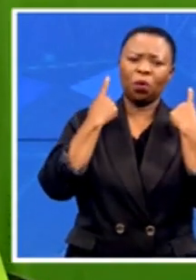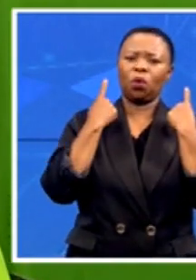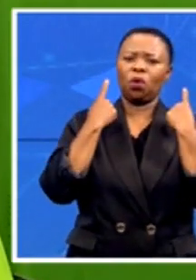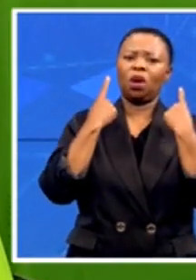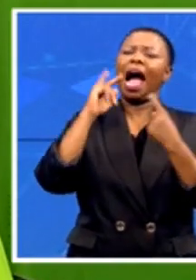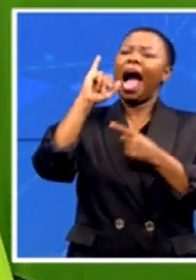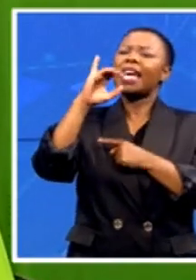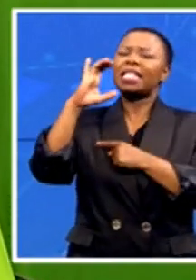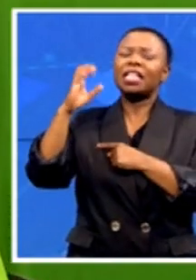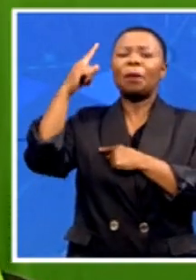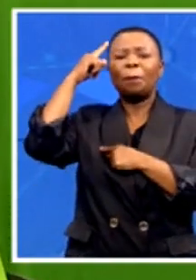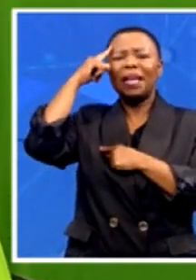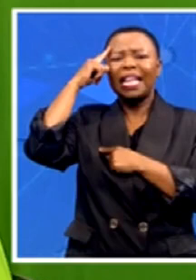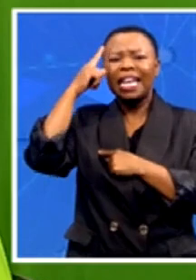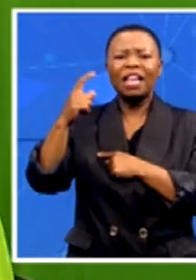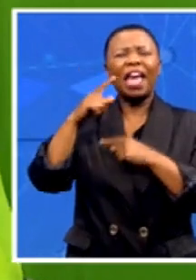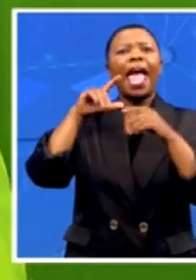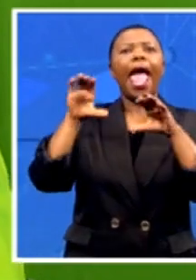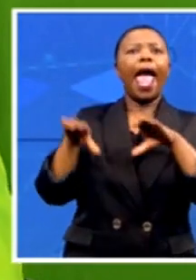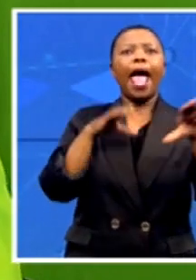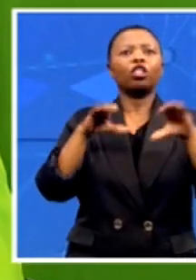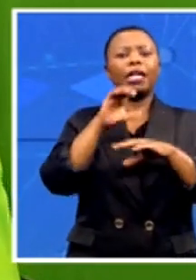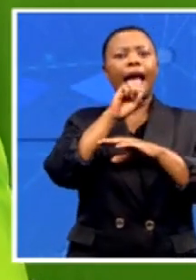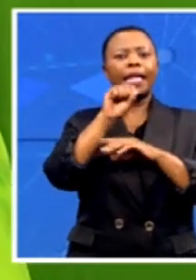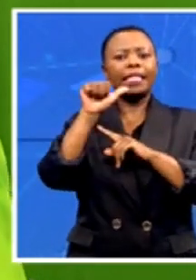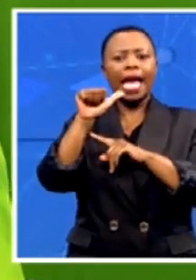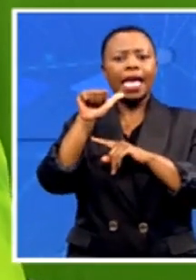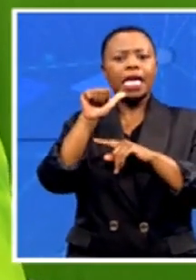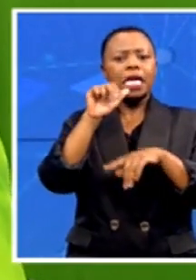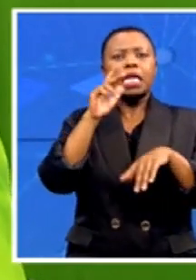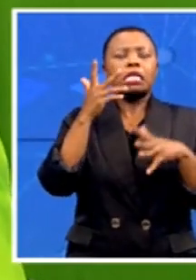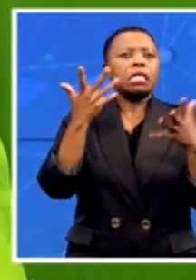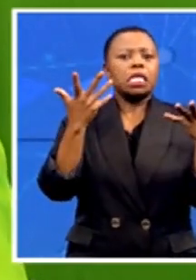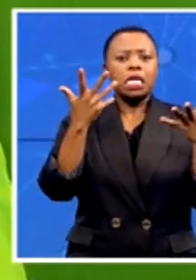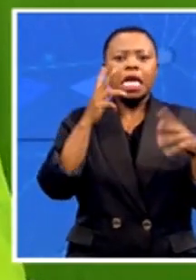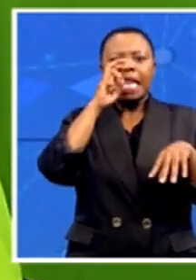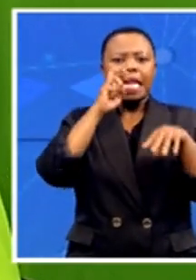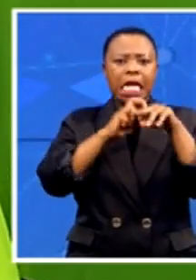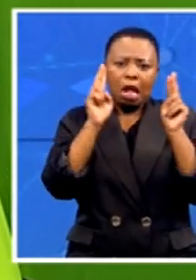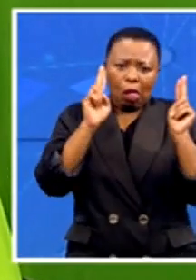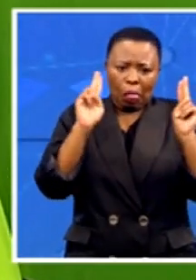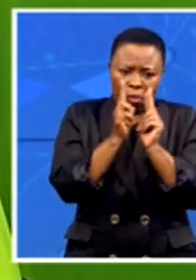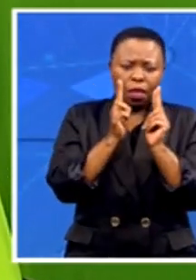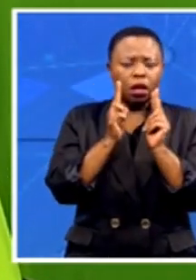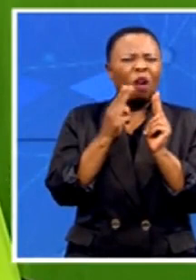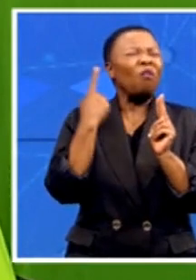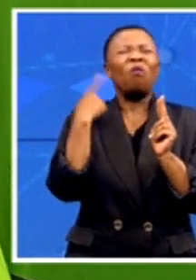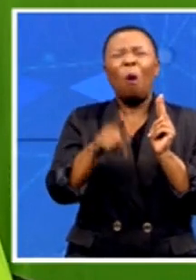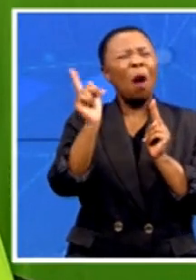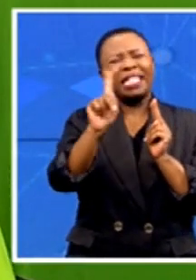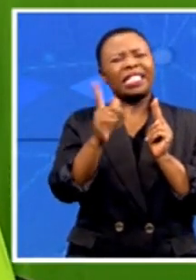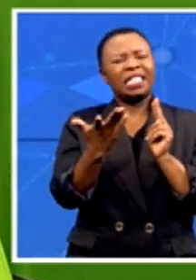Action SA needed to have abbreviation. For what? It is their role as